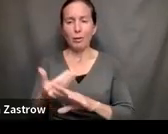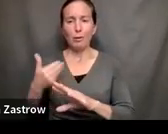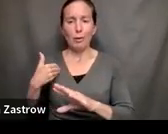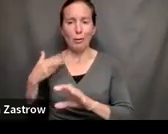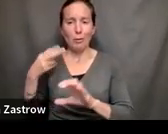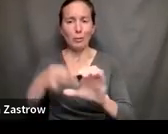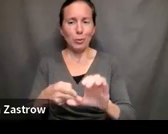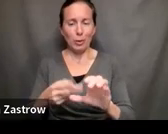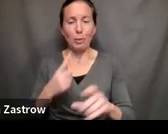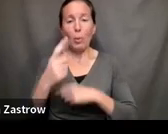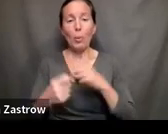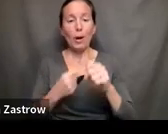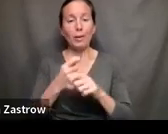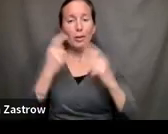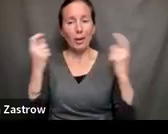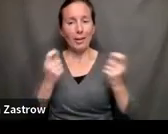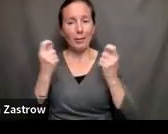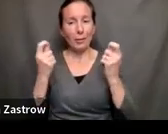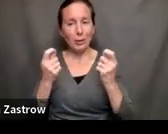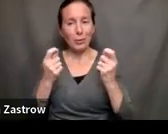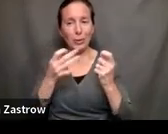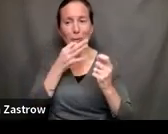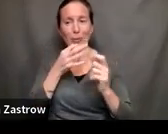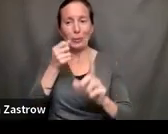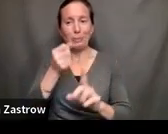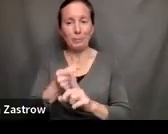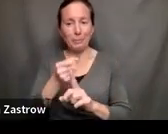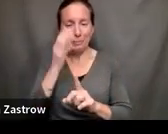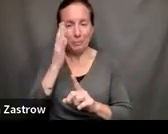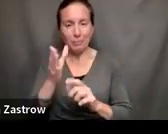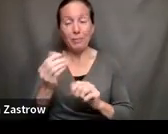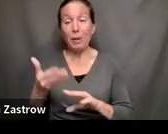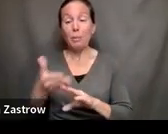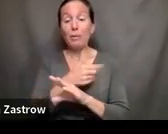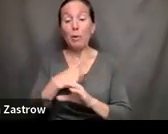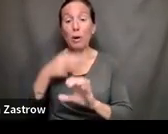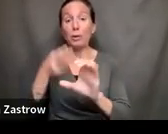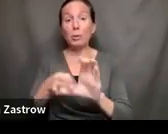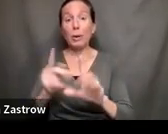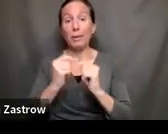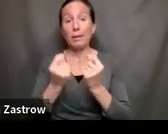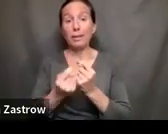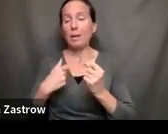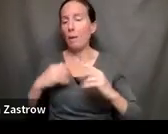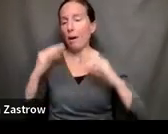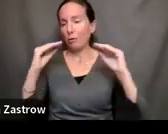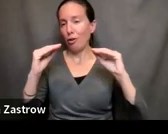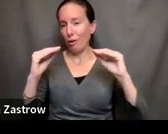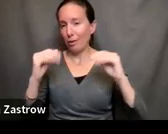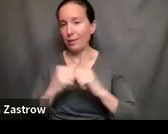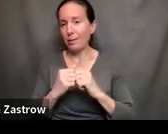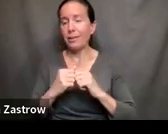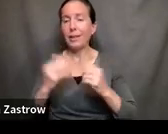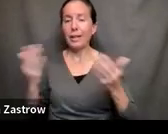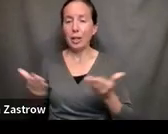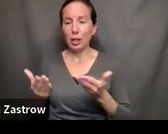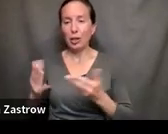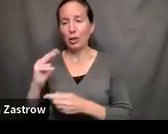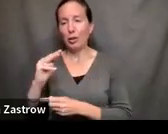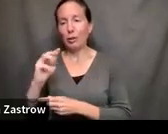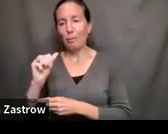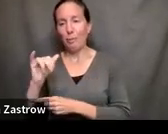my 1 year anniversary on the team. And before I joined the team, I was a teacher here in Maine and in Virginia doing